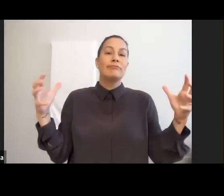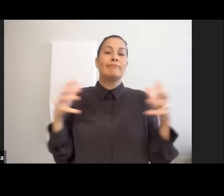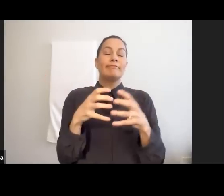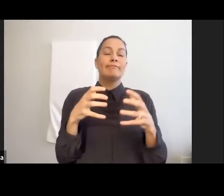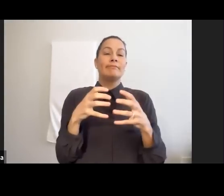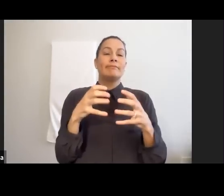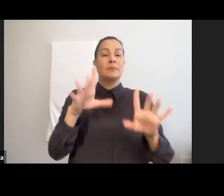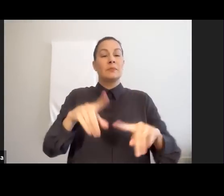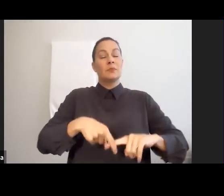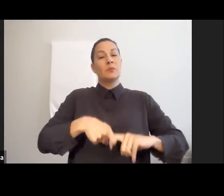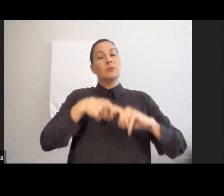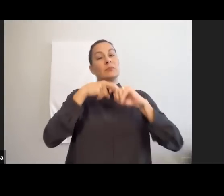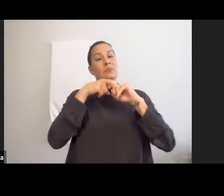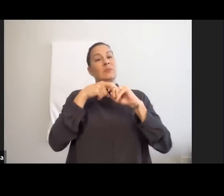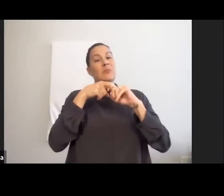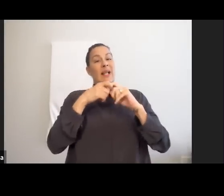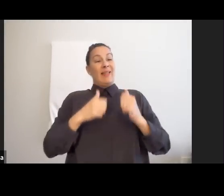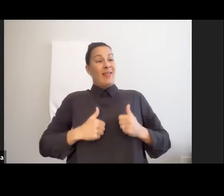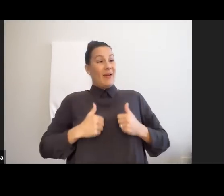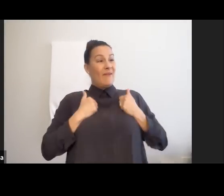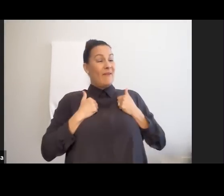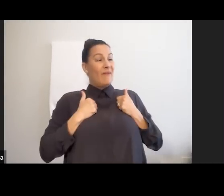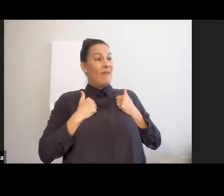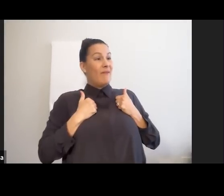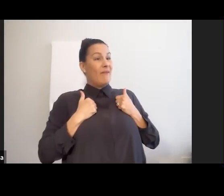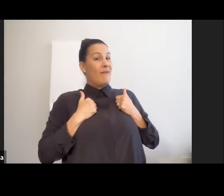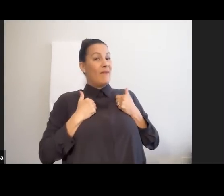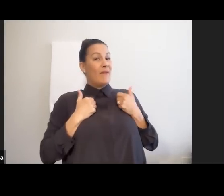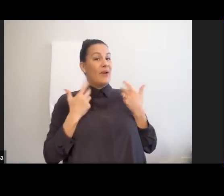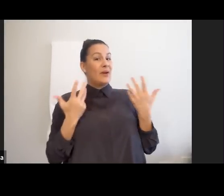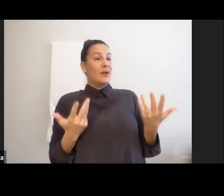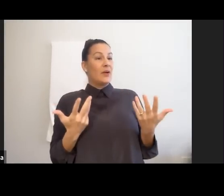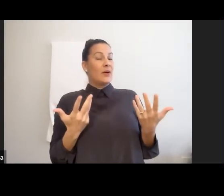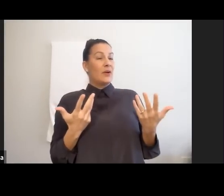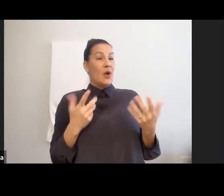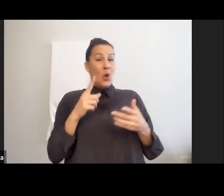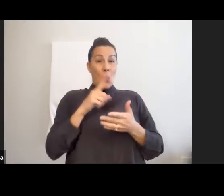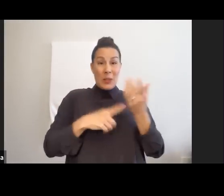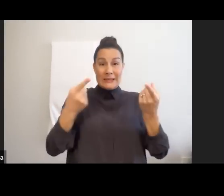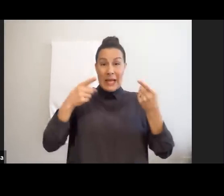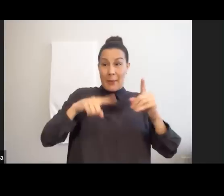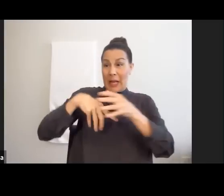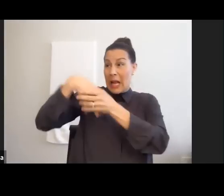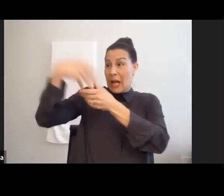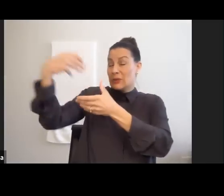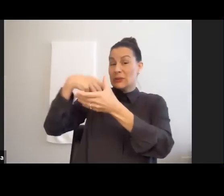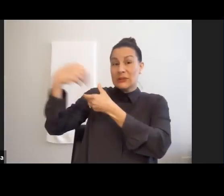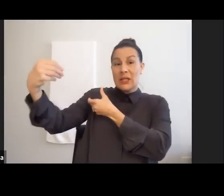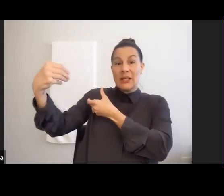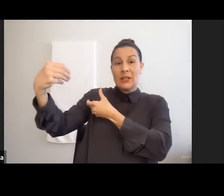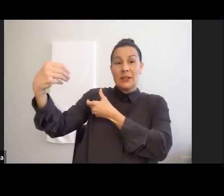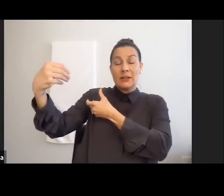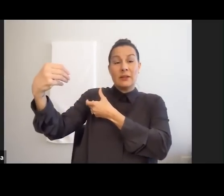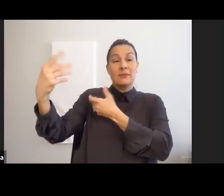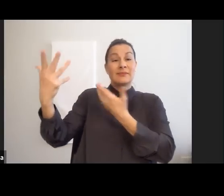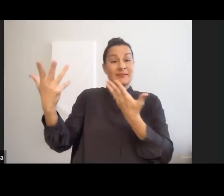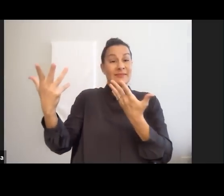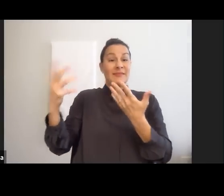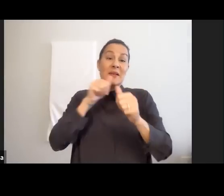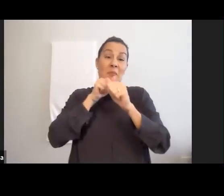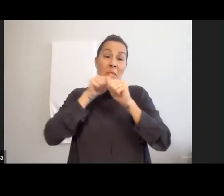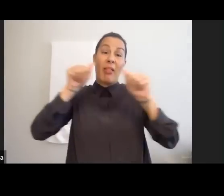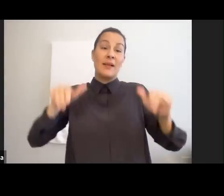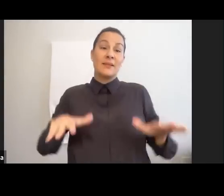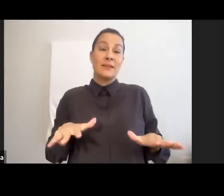of like just the sheer torment that's happening outside of our doors is a blessing. And I am